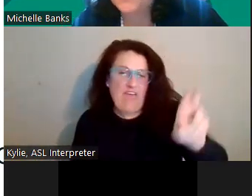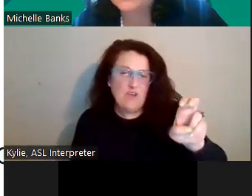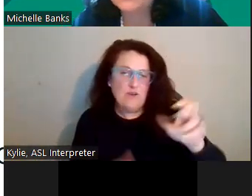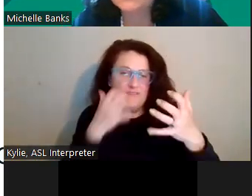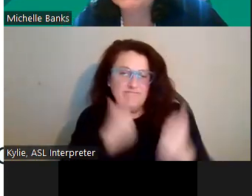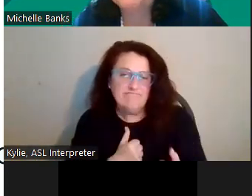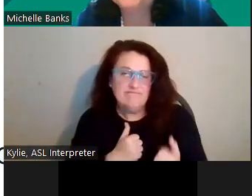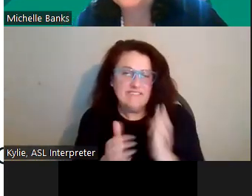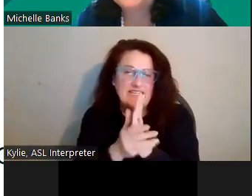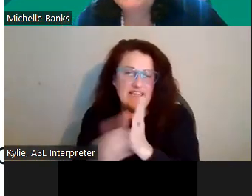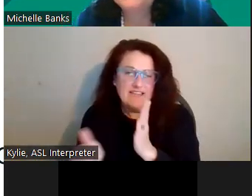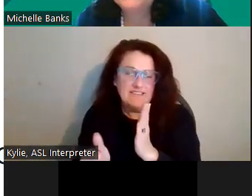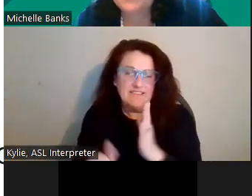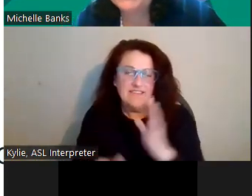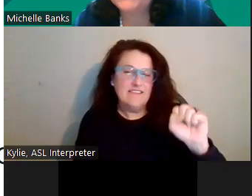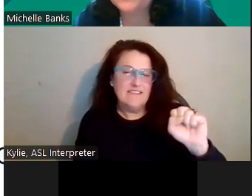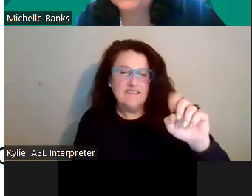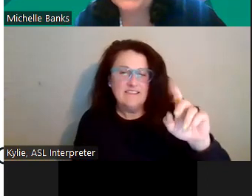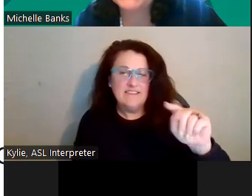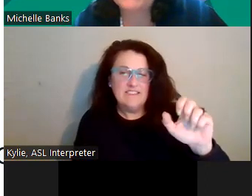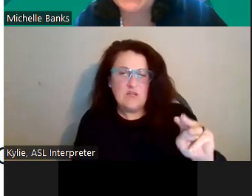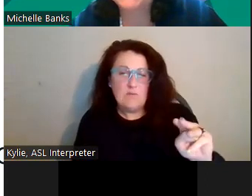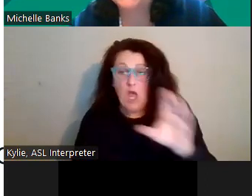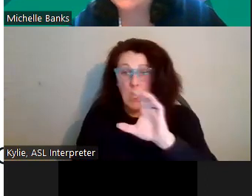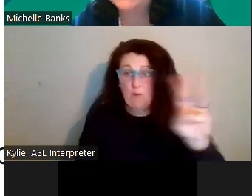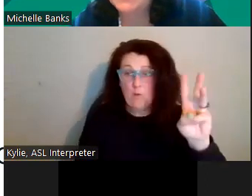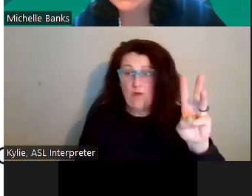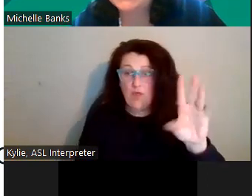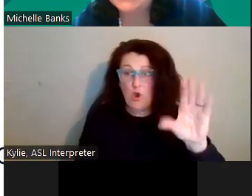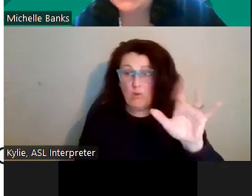STEM fields. The Commonwealth Corporation, back in